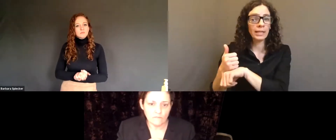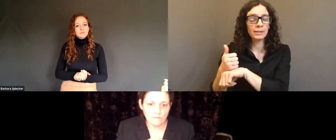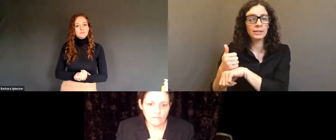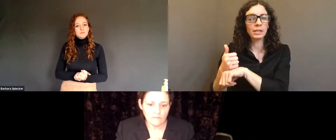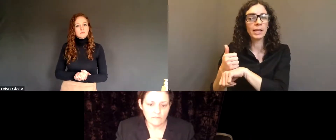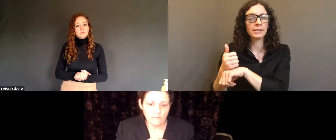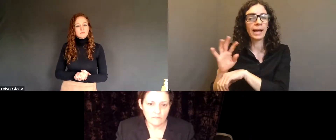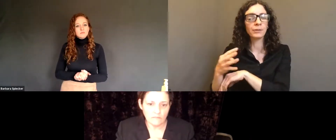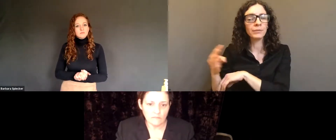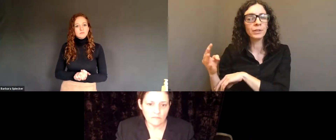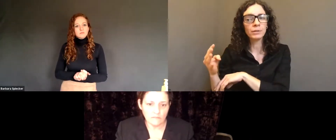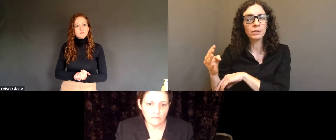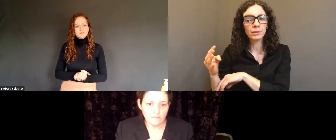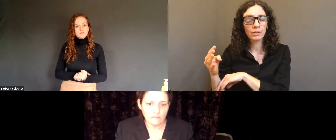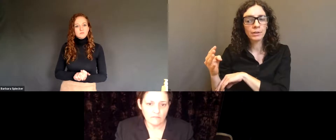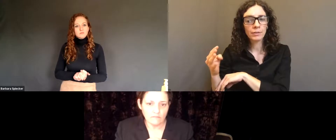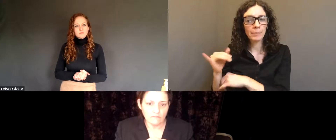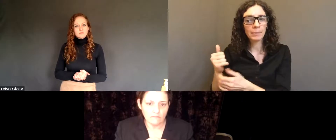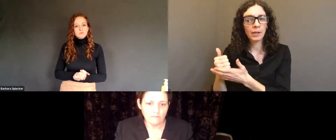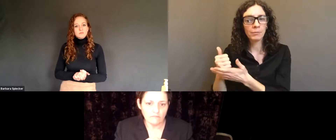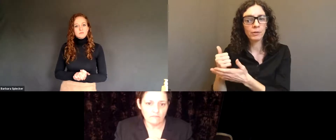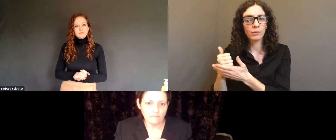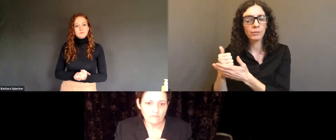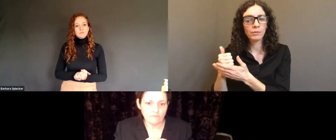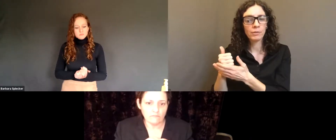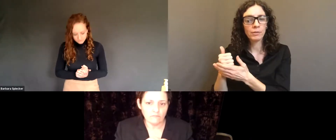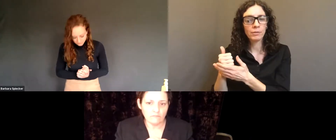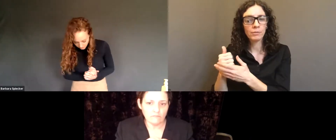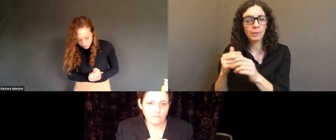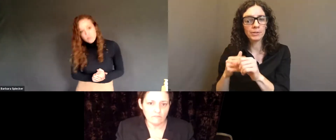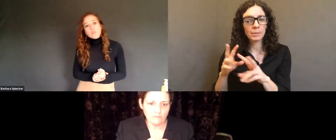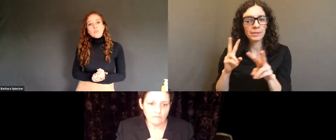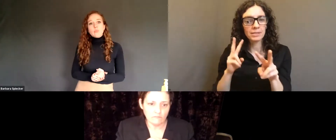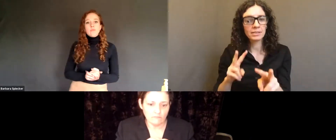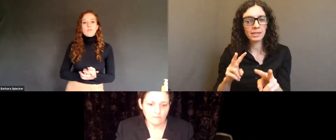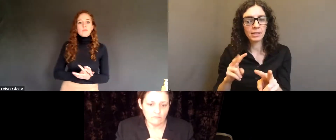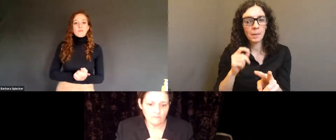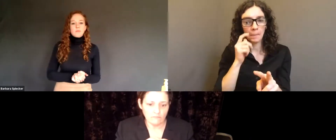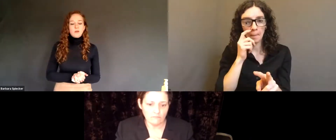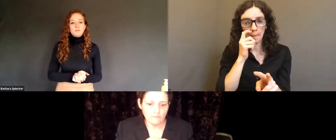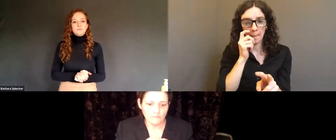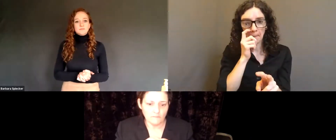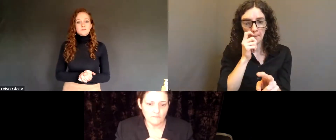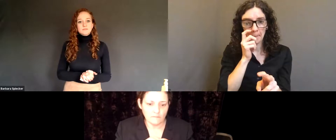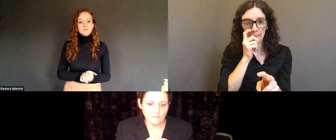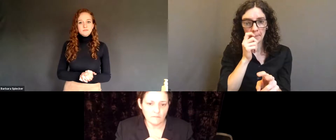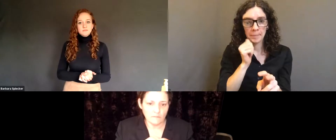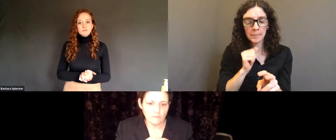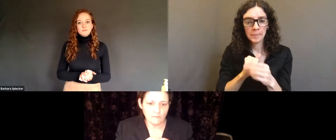your end, select gallery view? That might be helpful for participants to see.